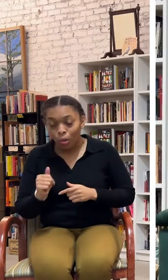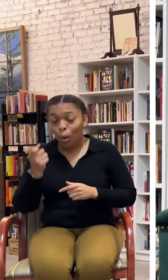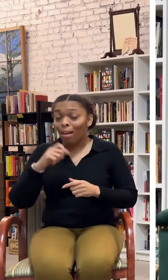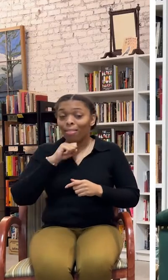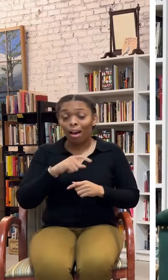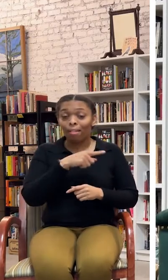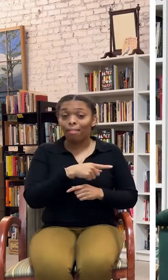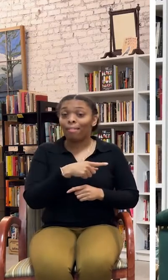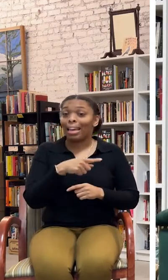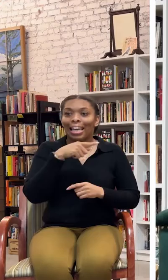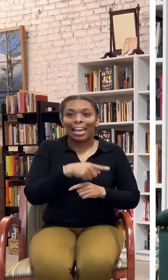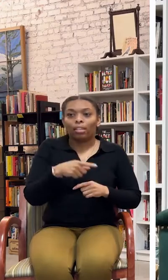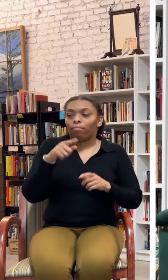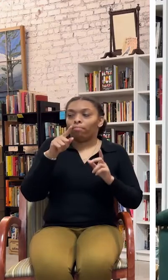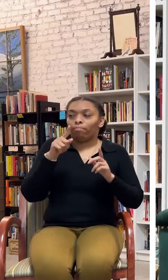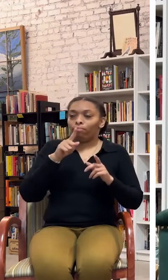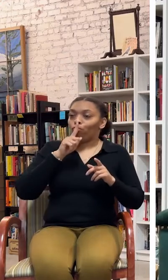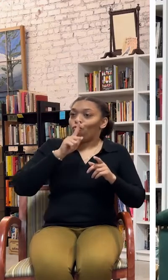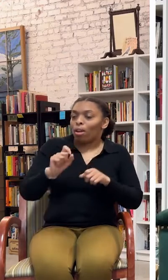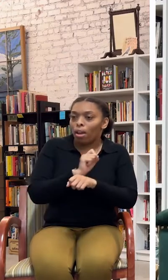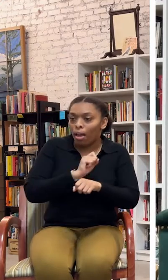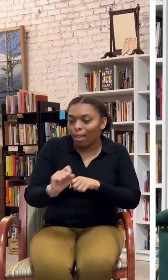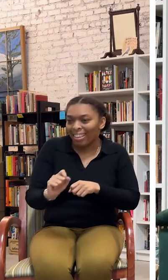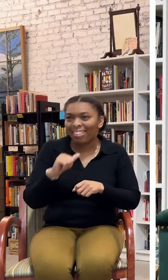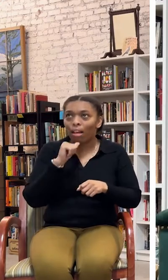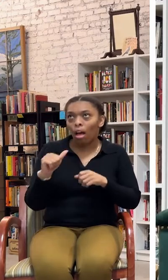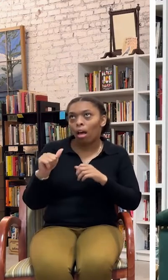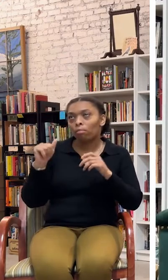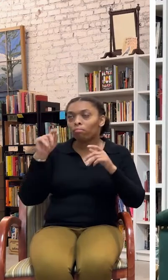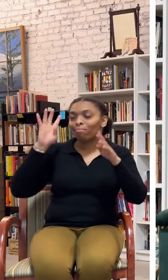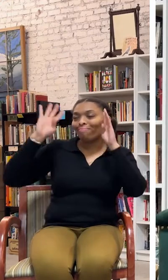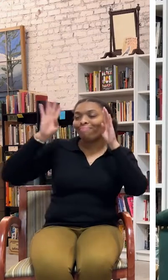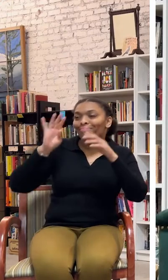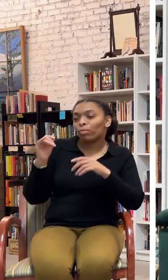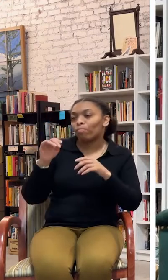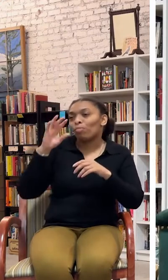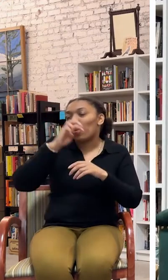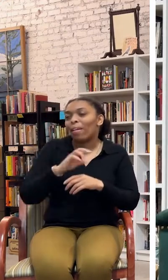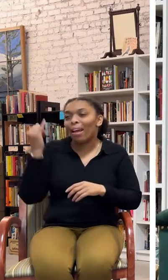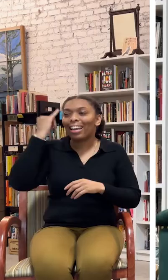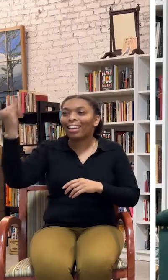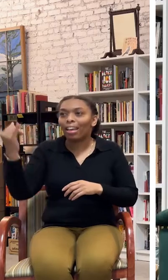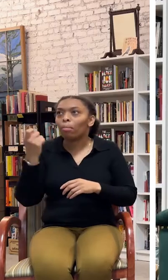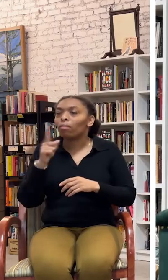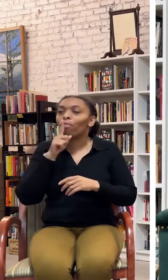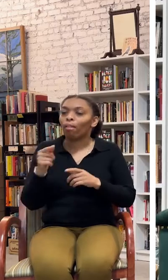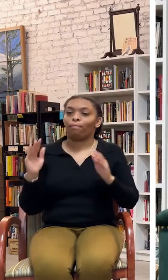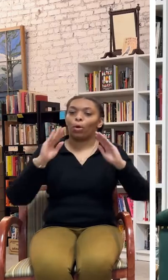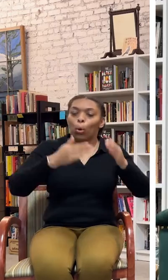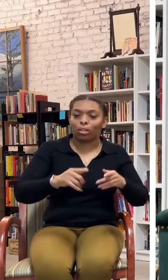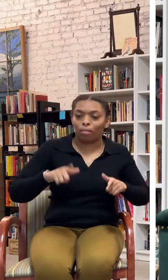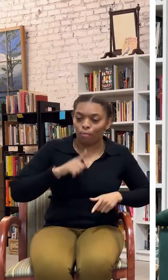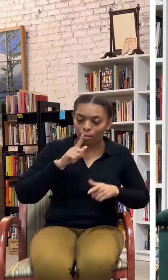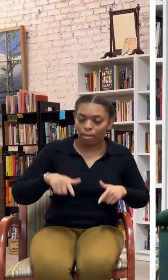realist. He's not somebody who's like, you know, namby-pamby, funky ideas and like, oh, that's nice, but like, let's get back to real life. No, this